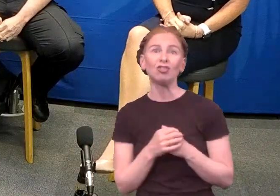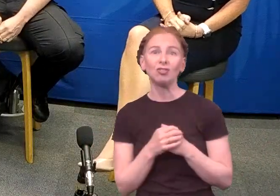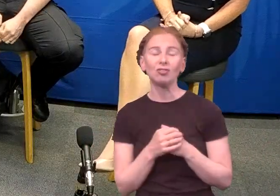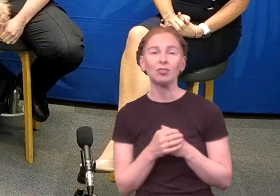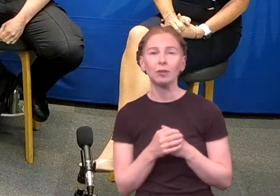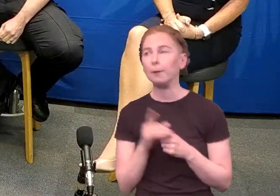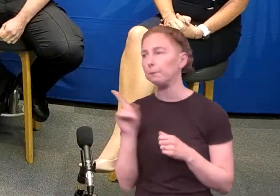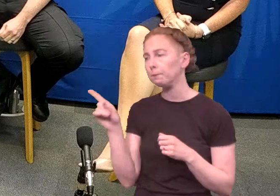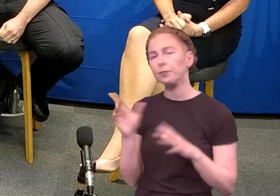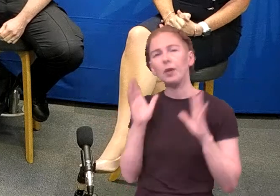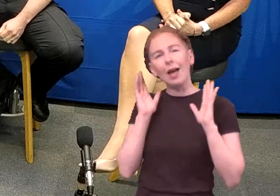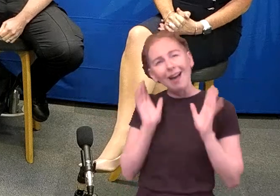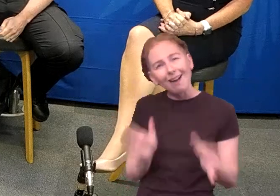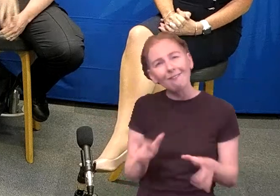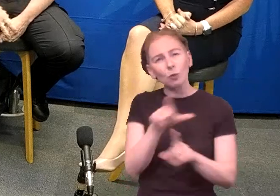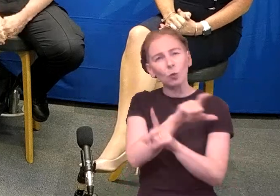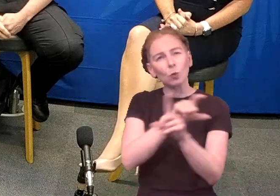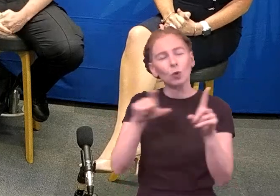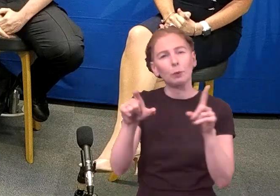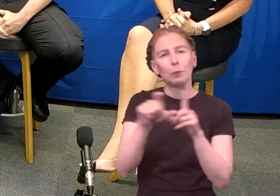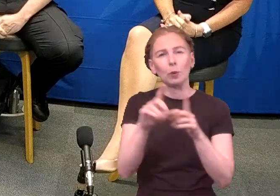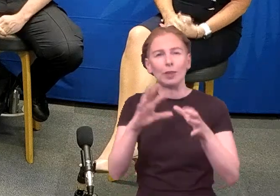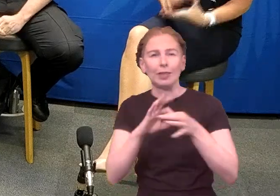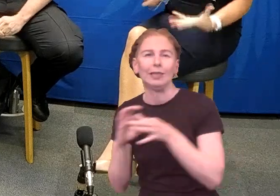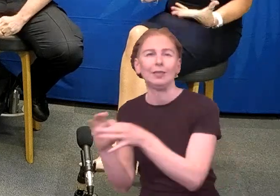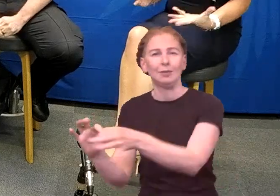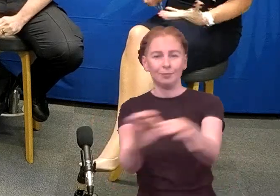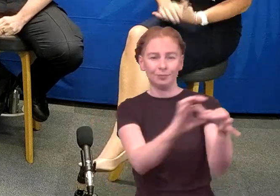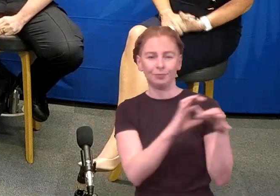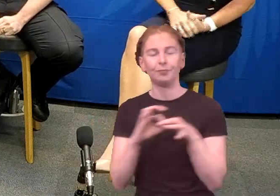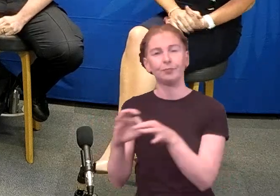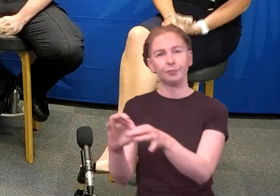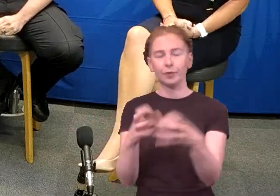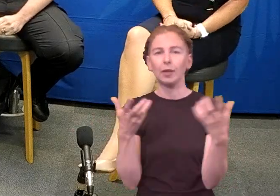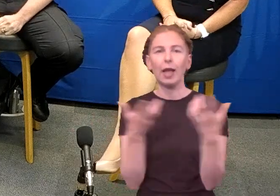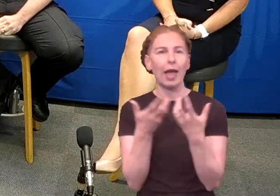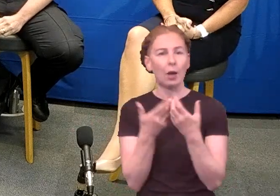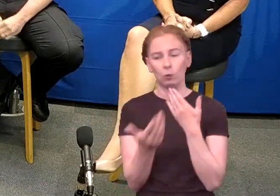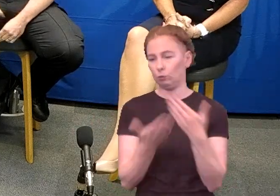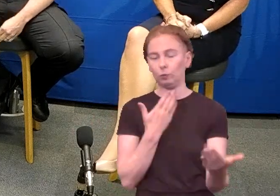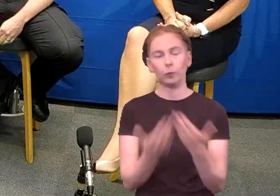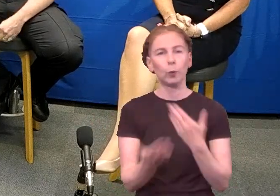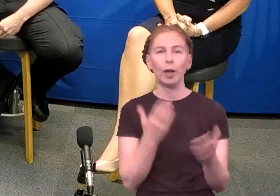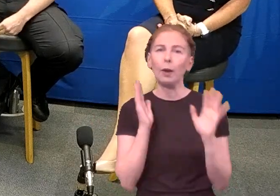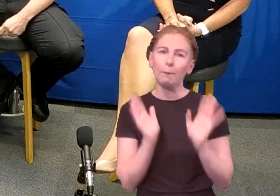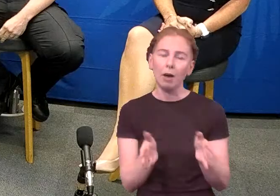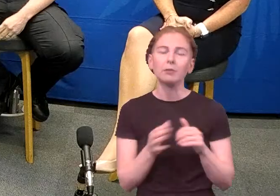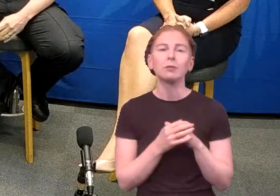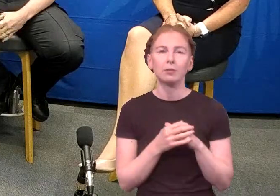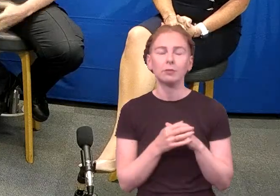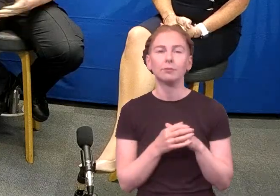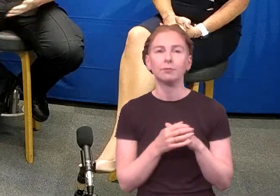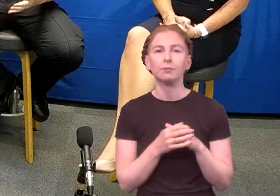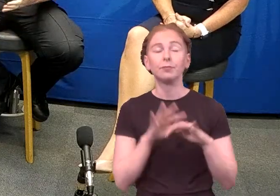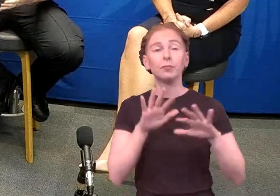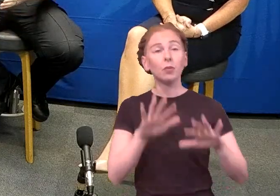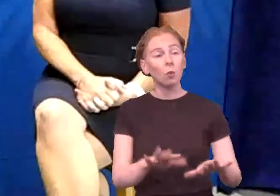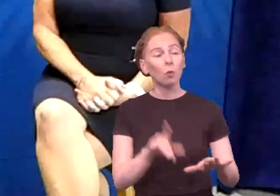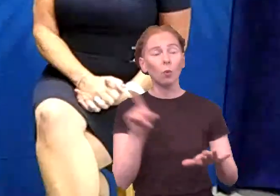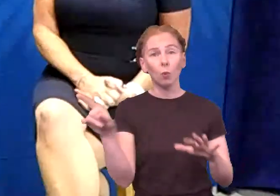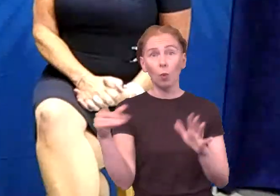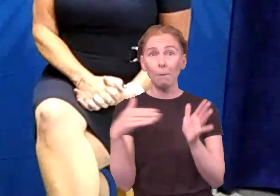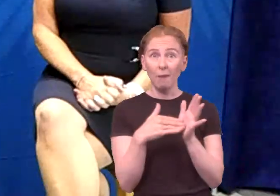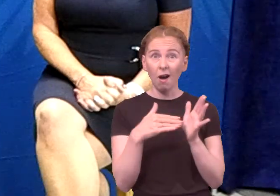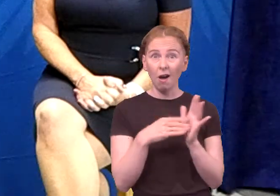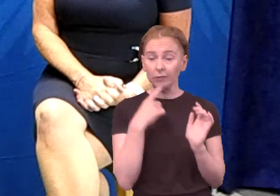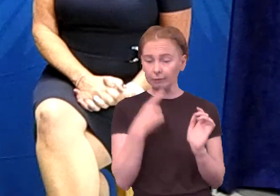community approach. It has to be a multi-agency community approach to deal with it. Yeah, and picking up on Martin's point earlier, the